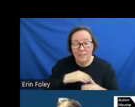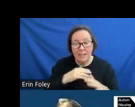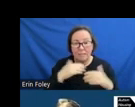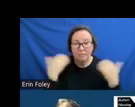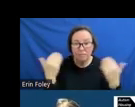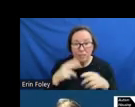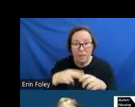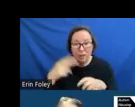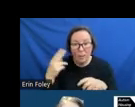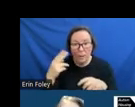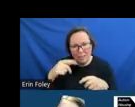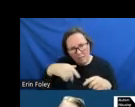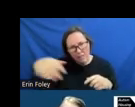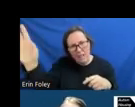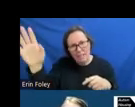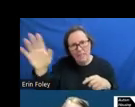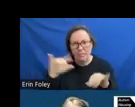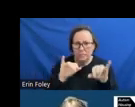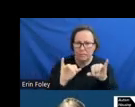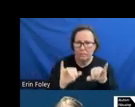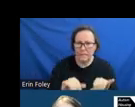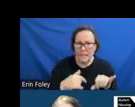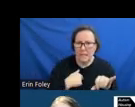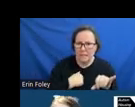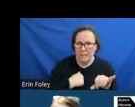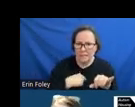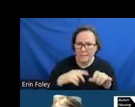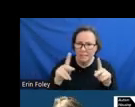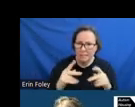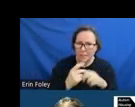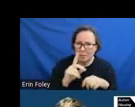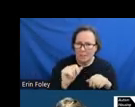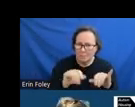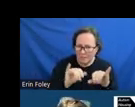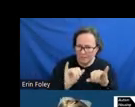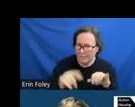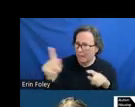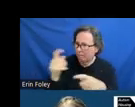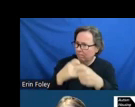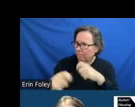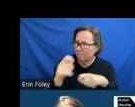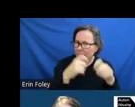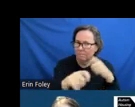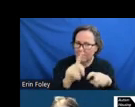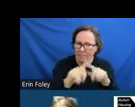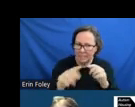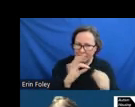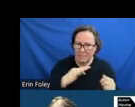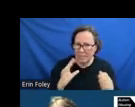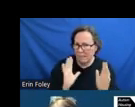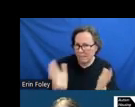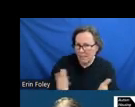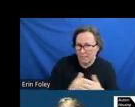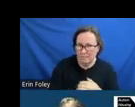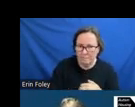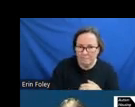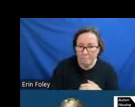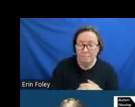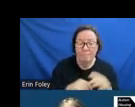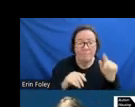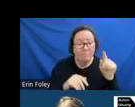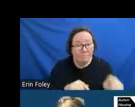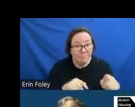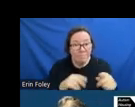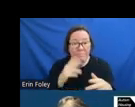So we can look at this as a 5 to 10 year roadmap. And the first stop on the roadmap